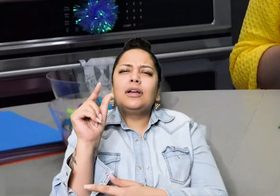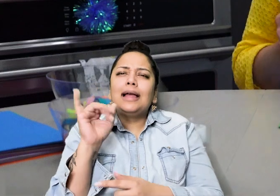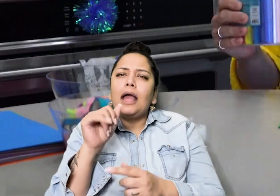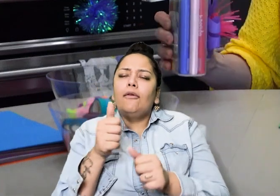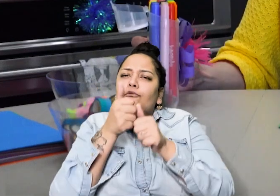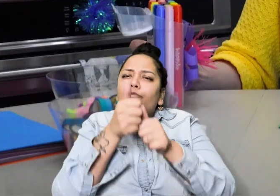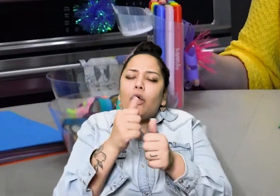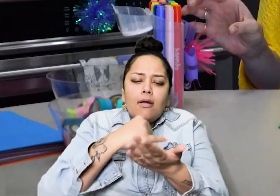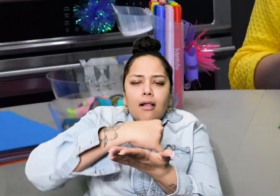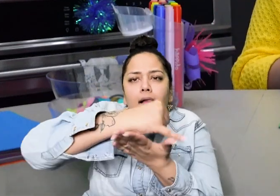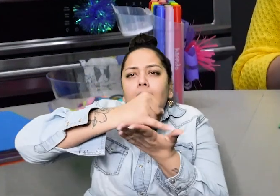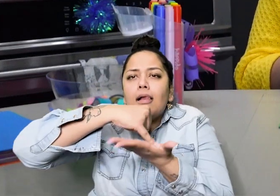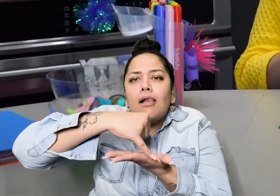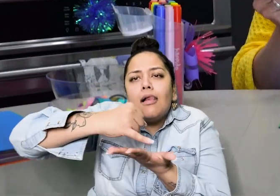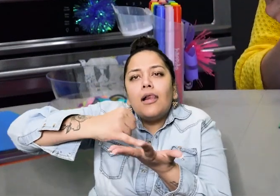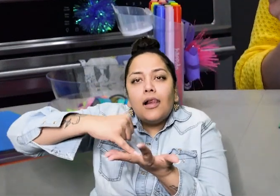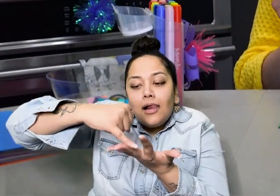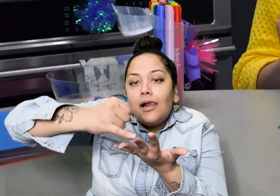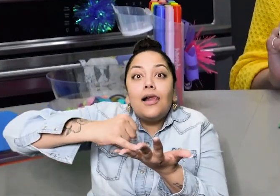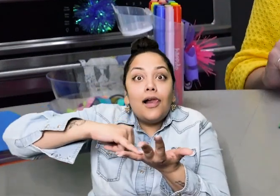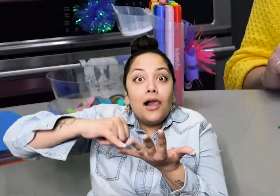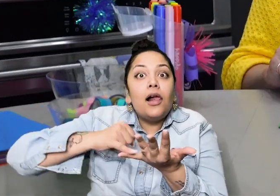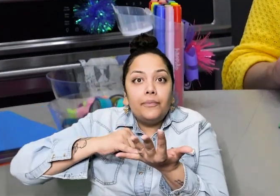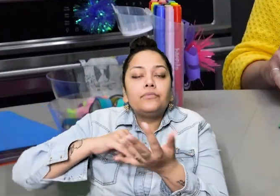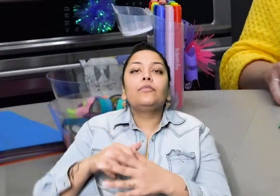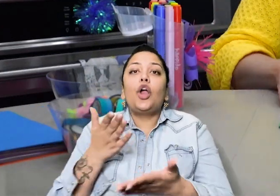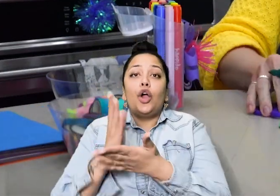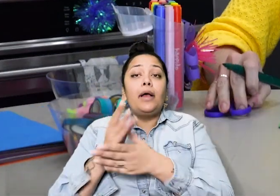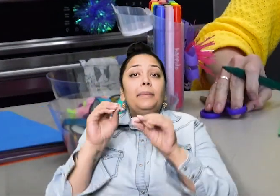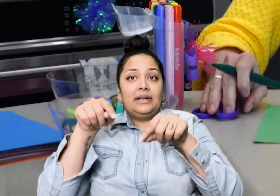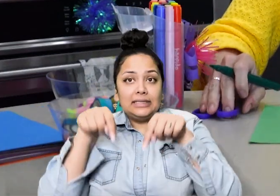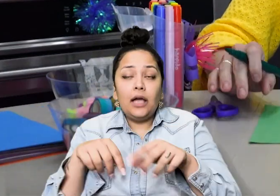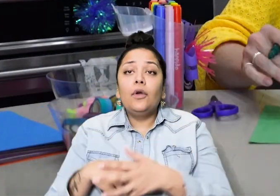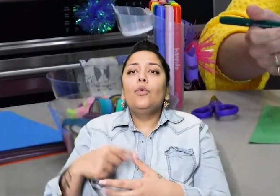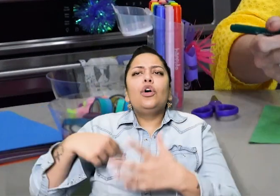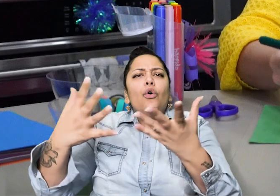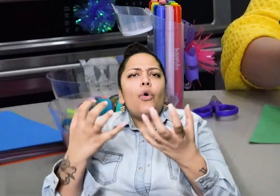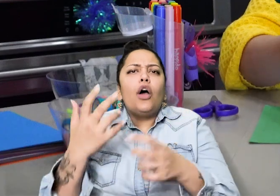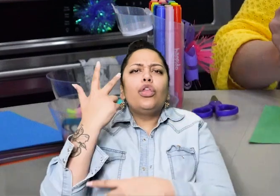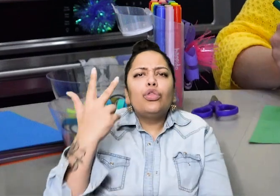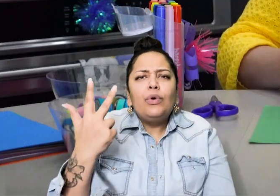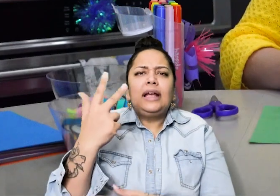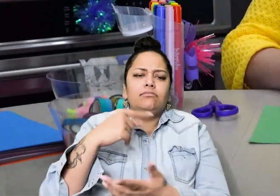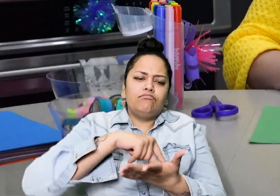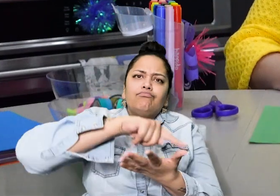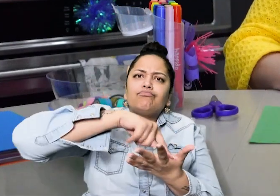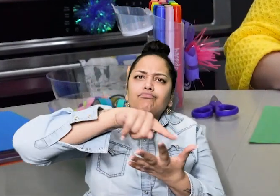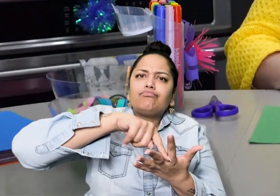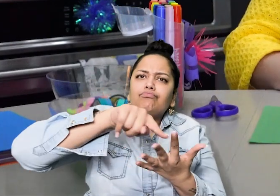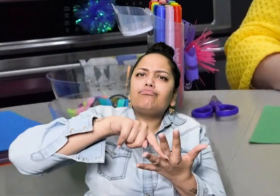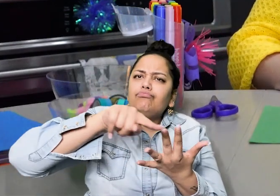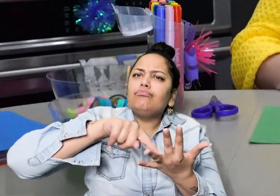green marker and use that to trace my hand. All right, so put this down